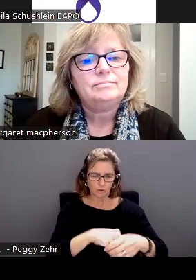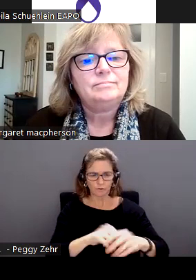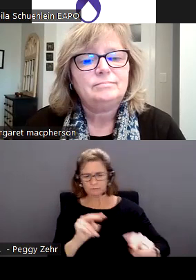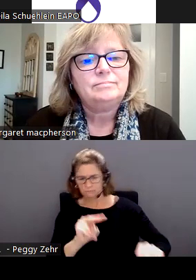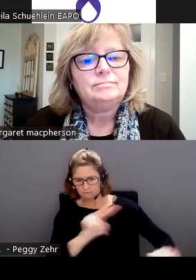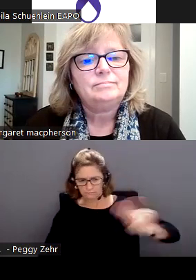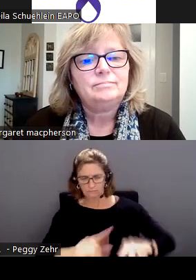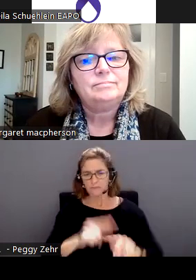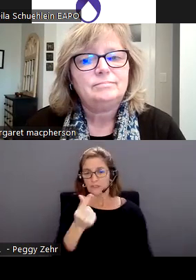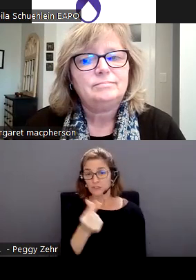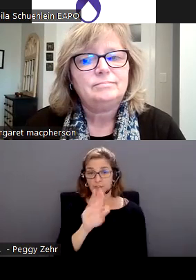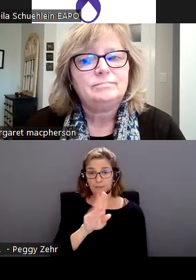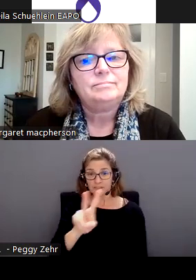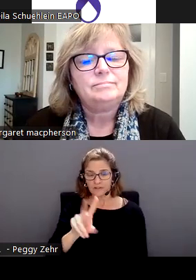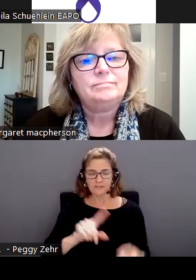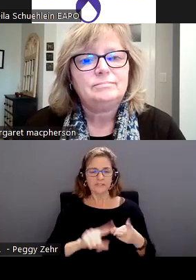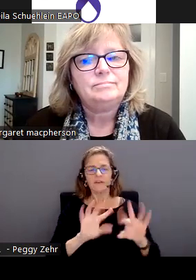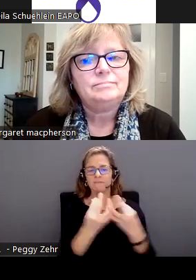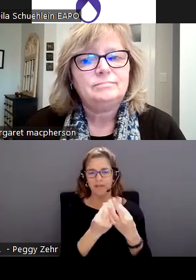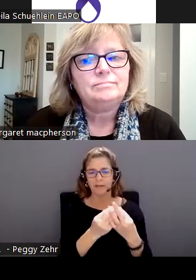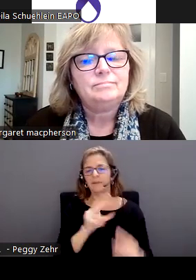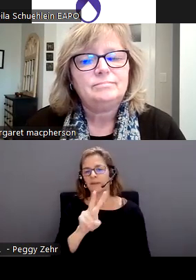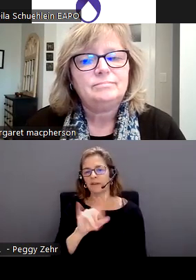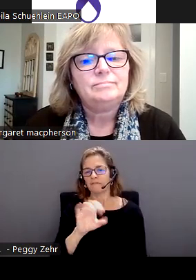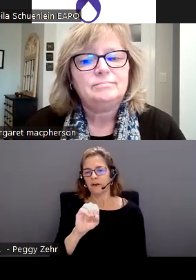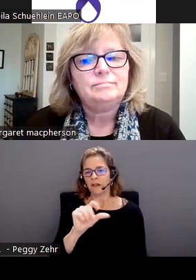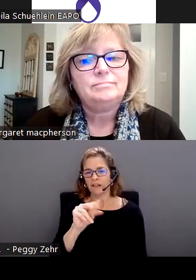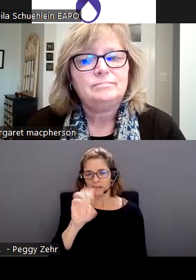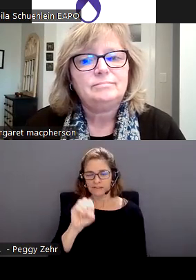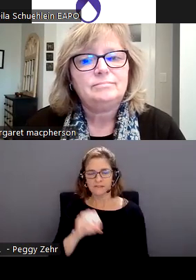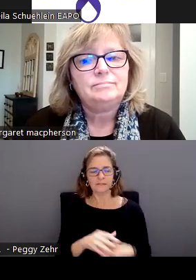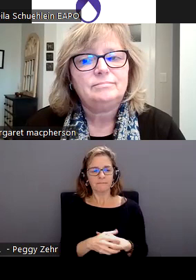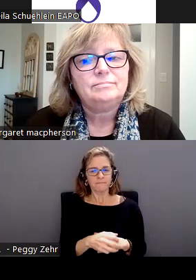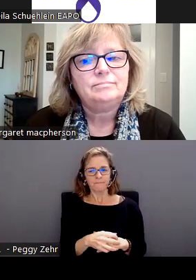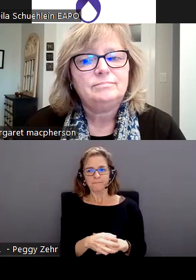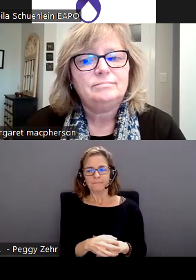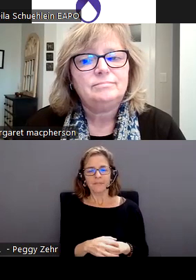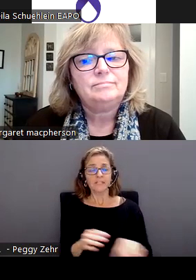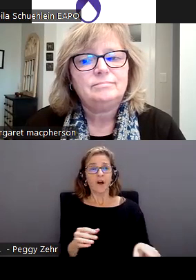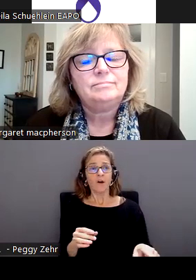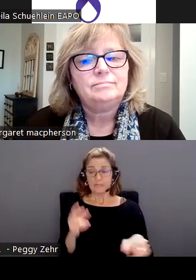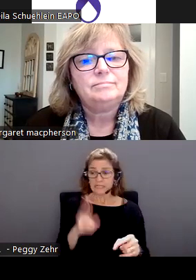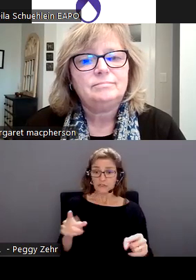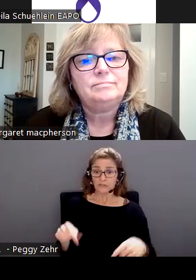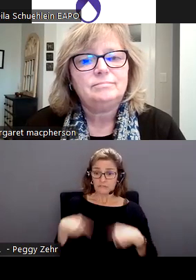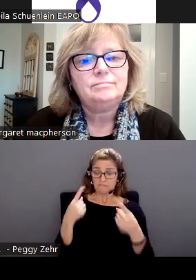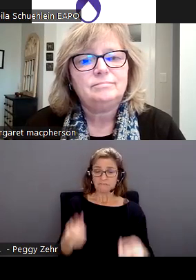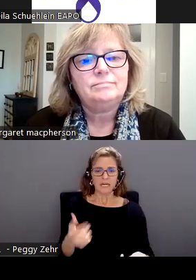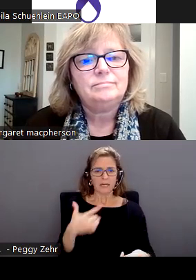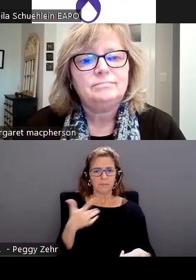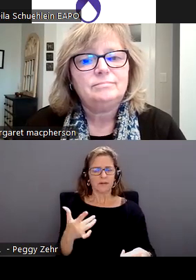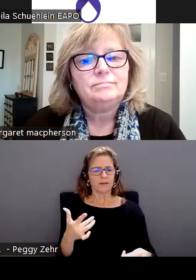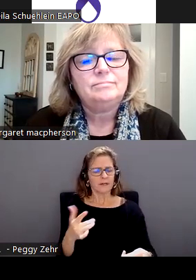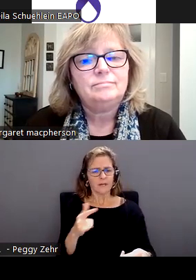sectors, historically, when we're talking gender-based violence, elder abuse, there's been a disconnect historically between these sectors,